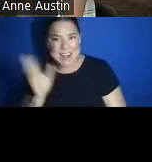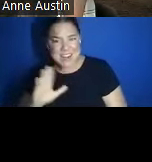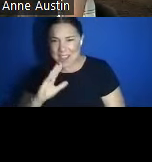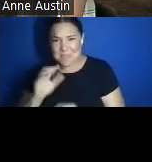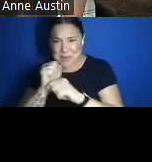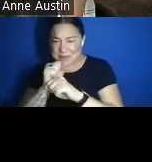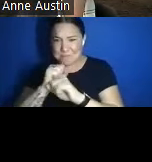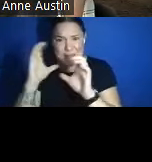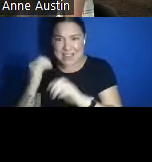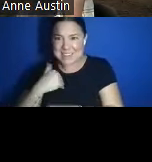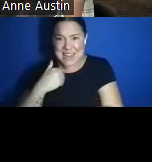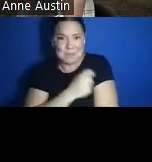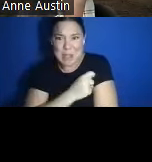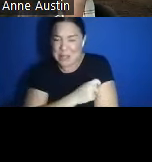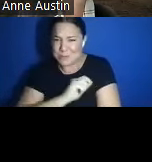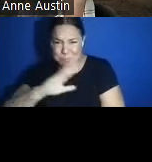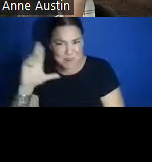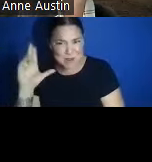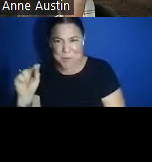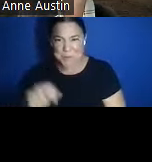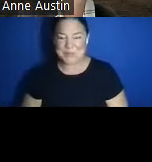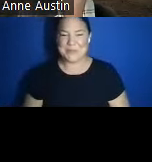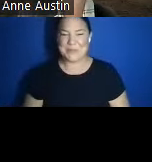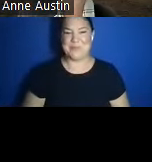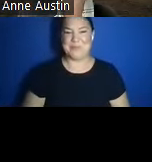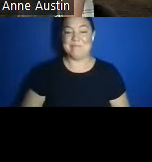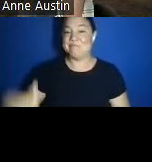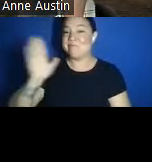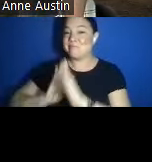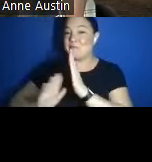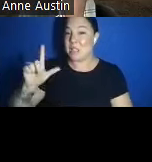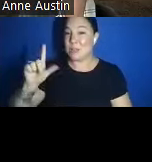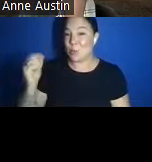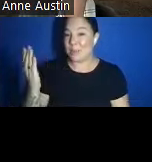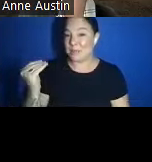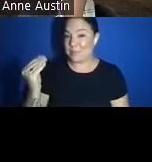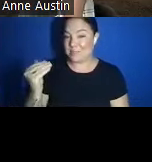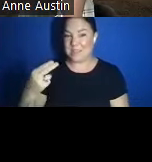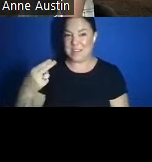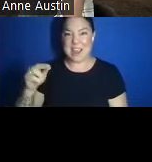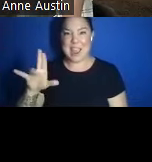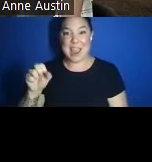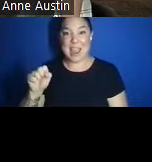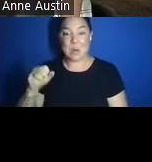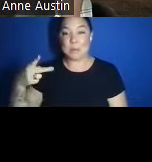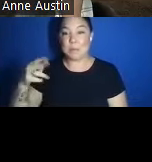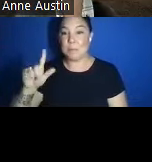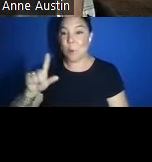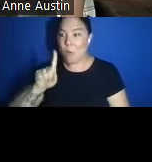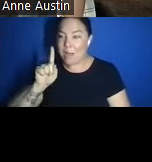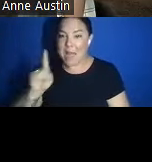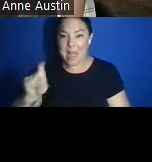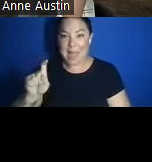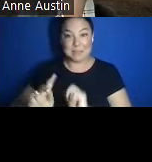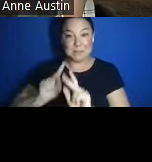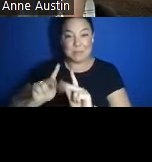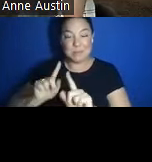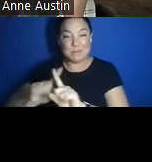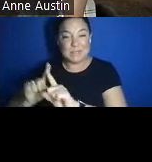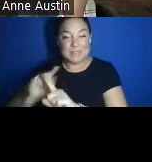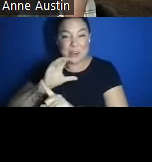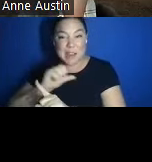life. In 2015, a Harris poll of Americans asked millennials, Gen Xers,